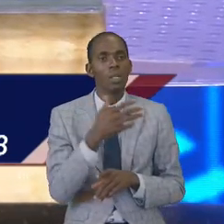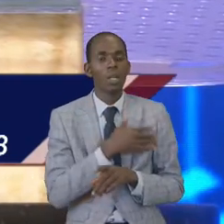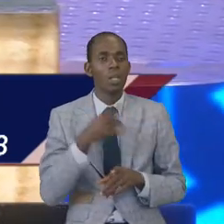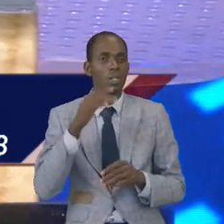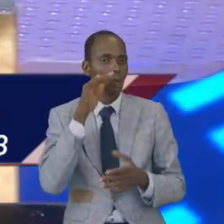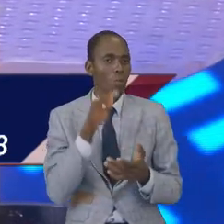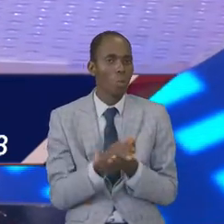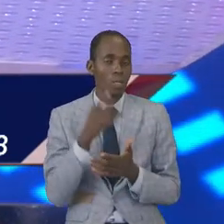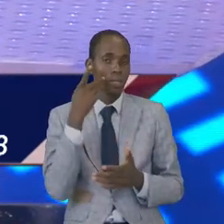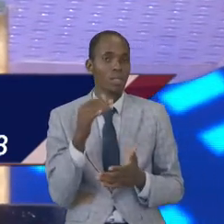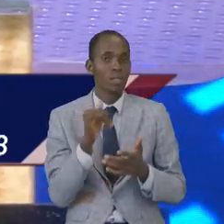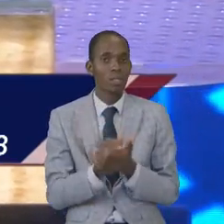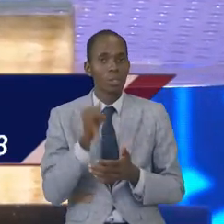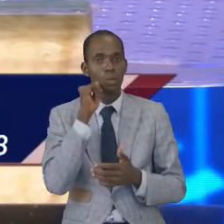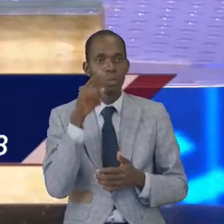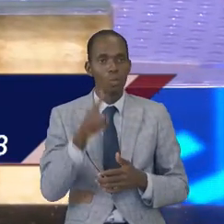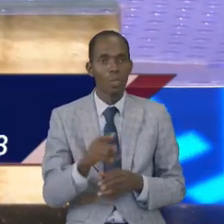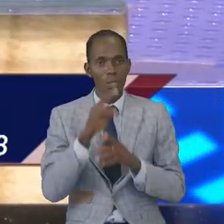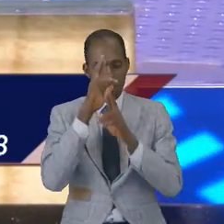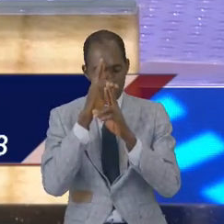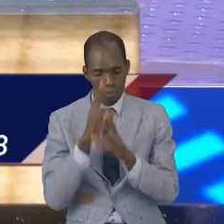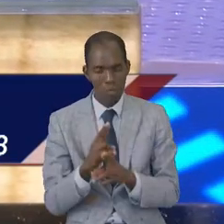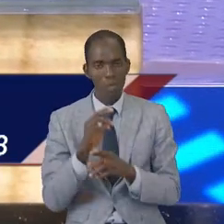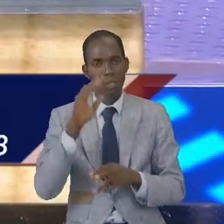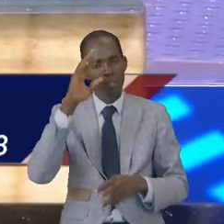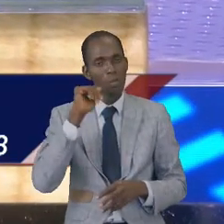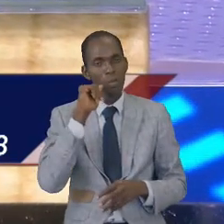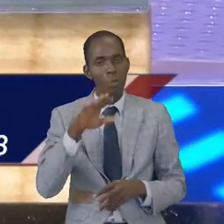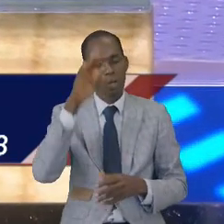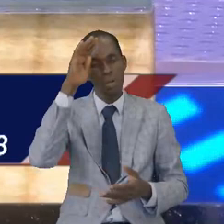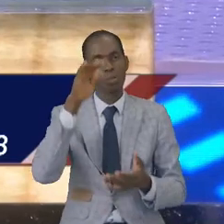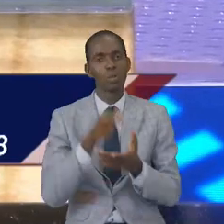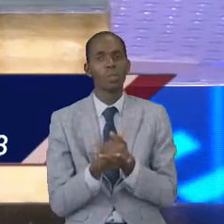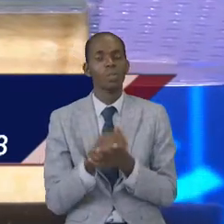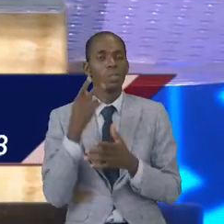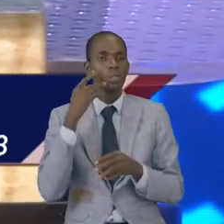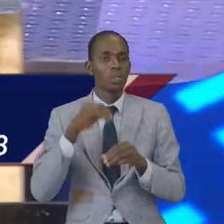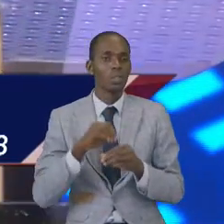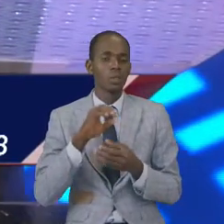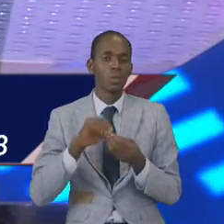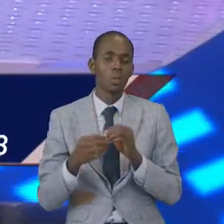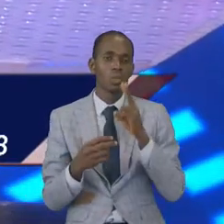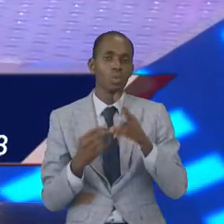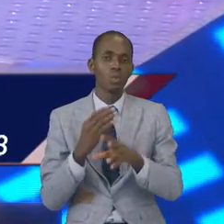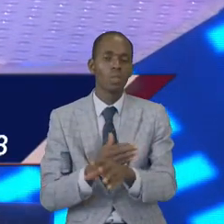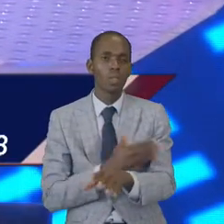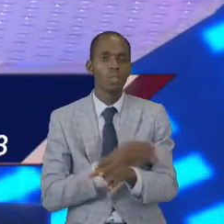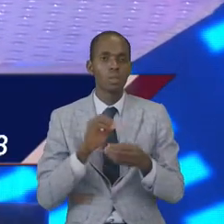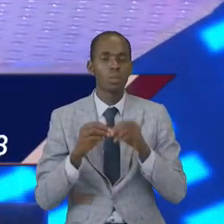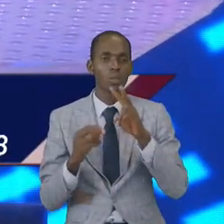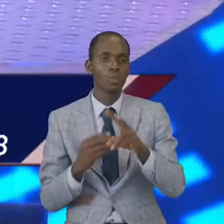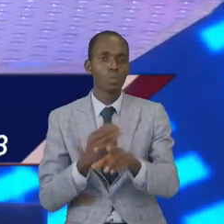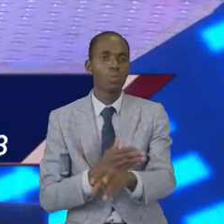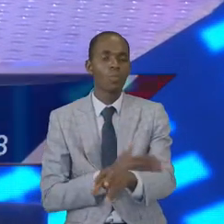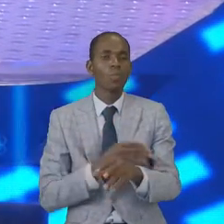the wife see that she reverence her husband. Let's look at number two here. Number two